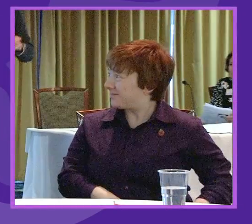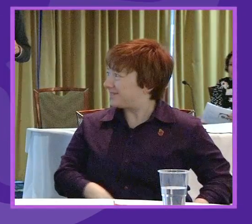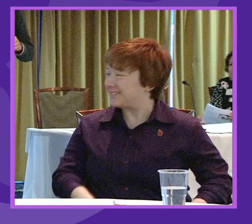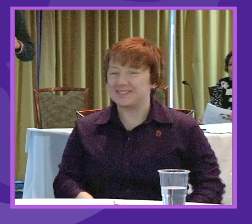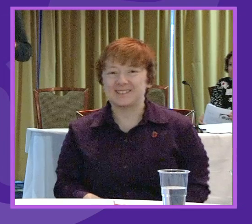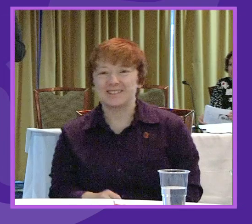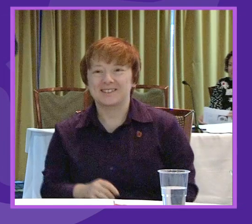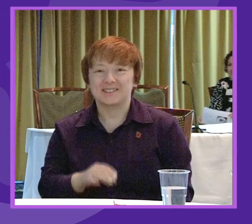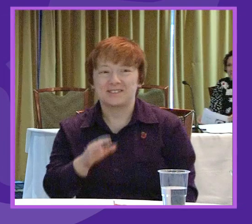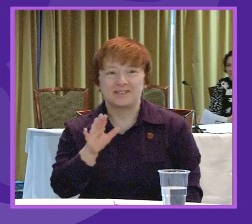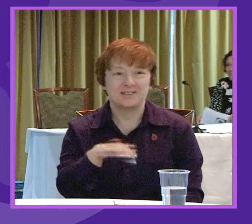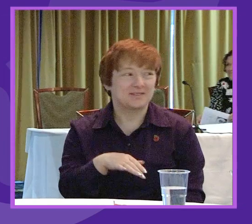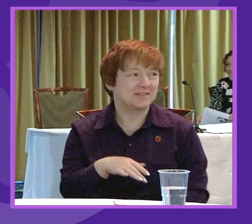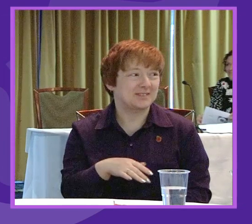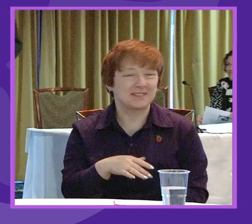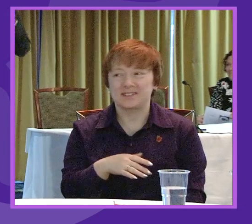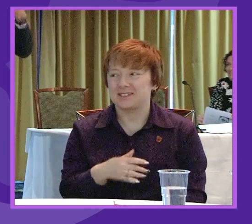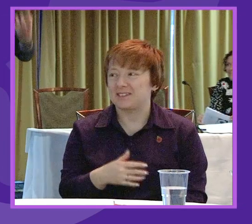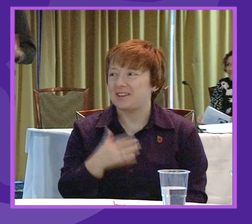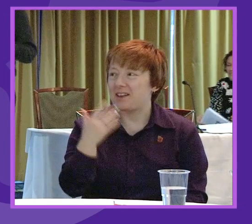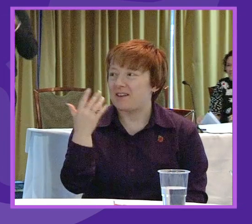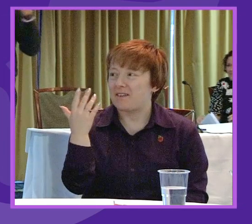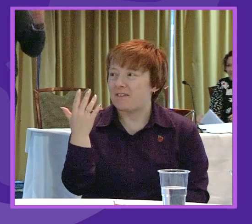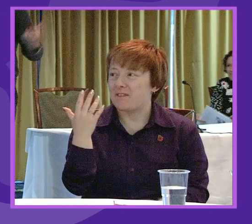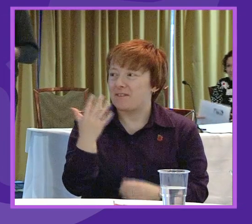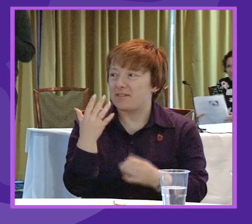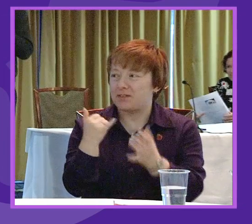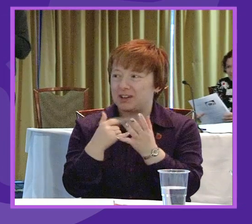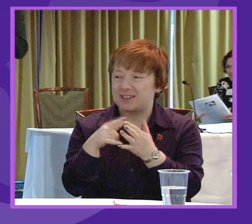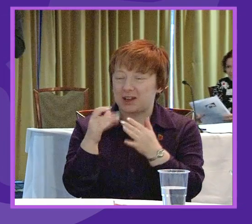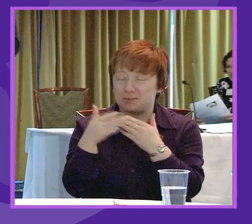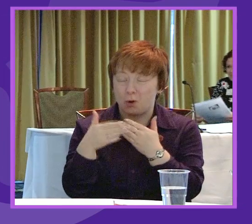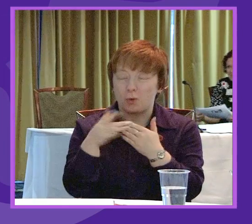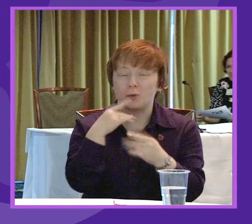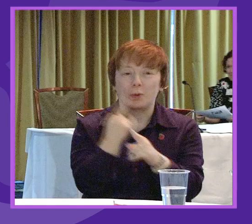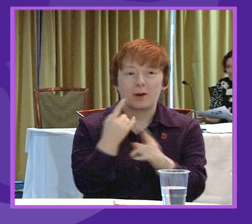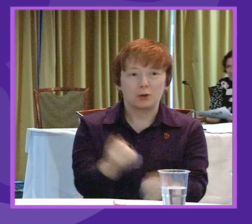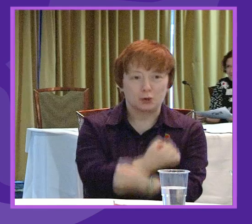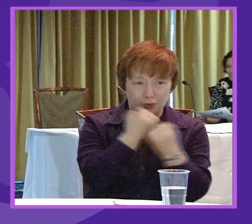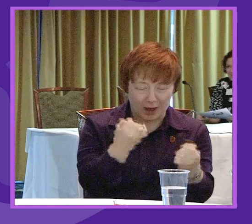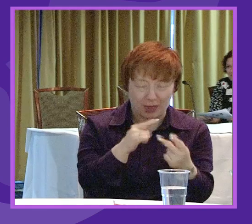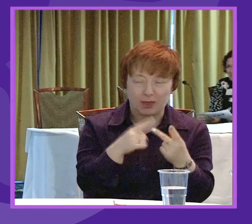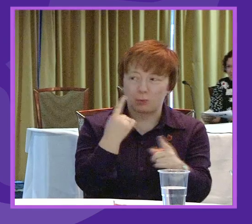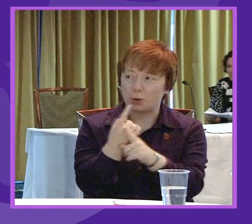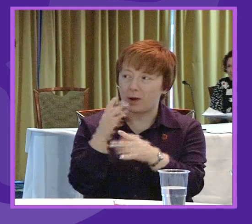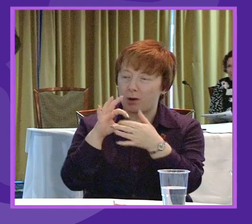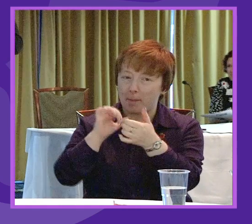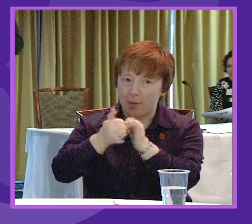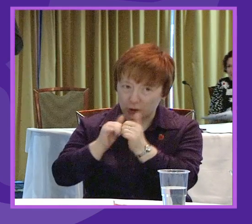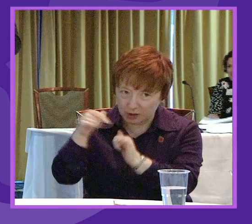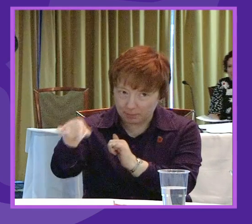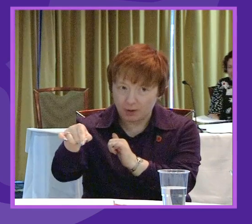yeah, give me 15 seconds. So the strengths, we talked about the partnership, the working relationships. One of the reasons an